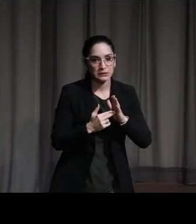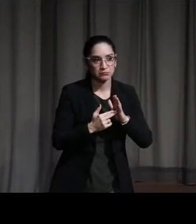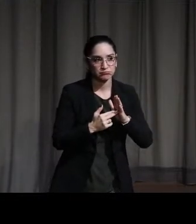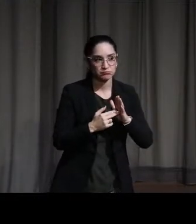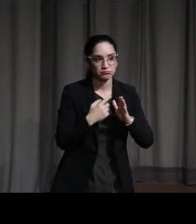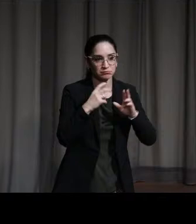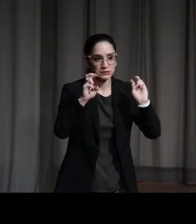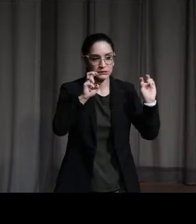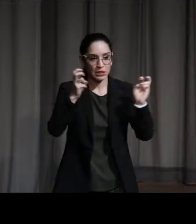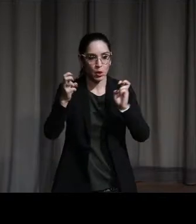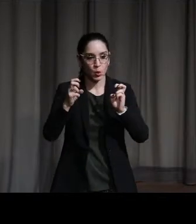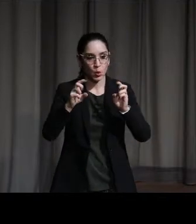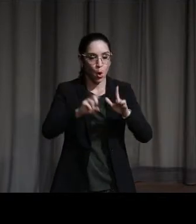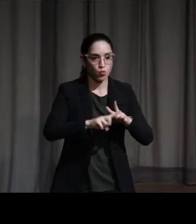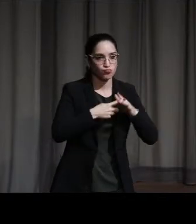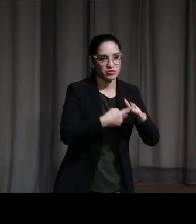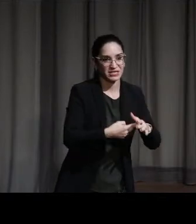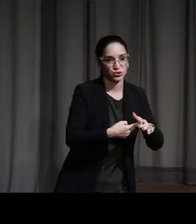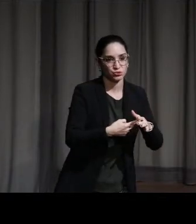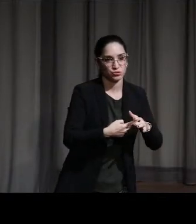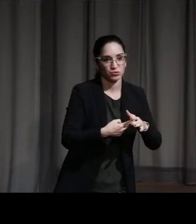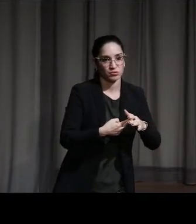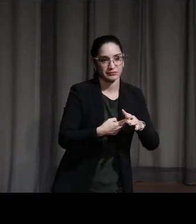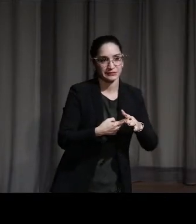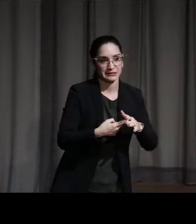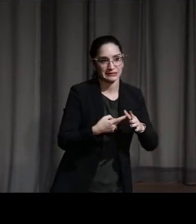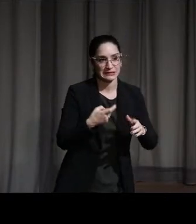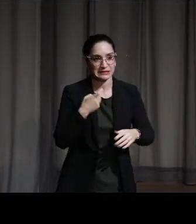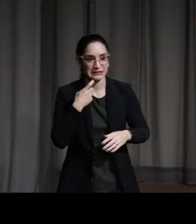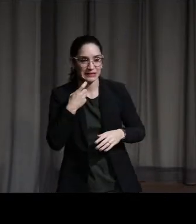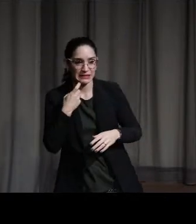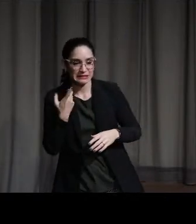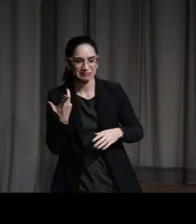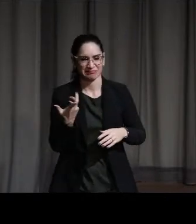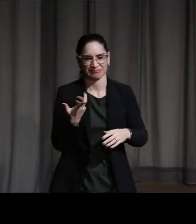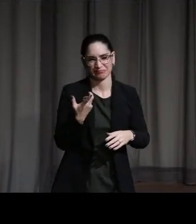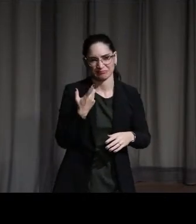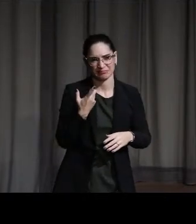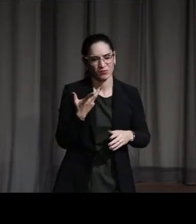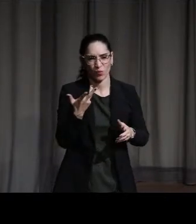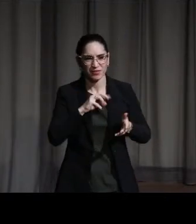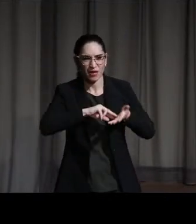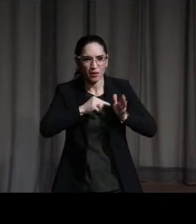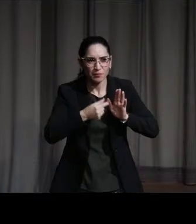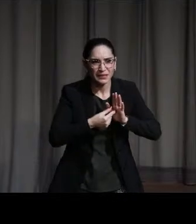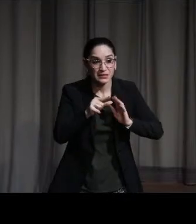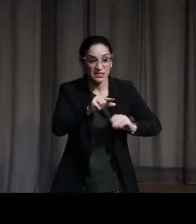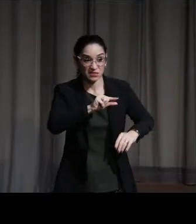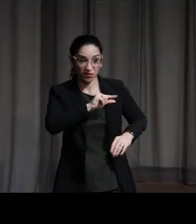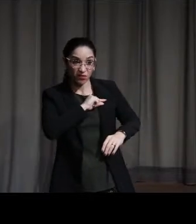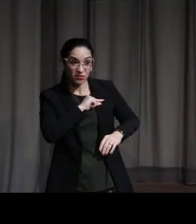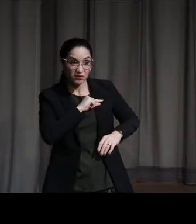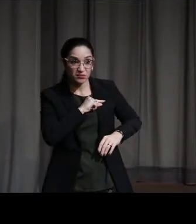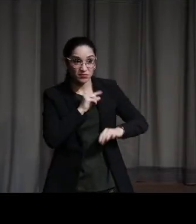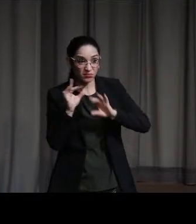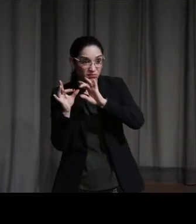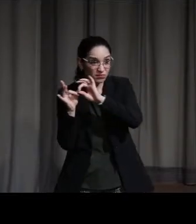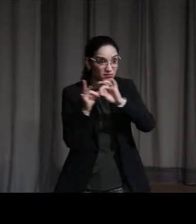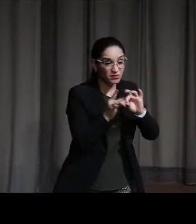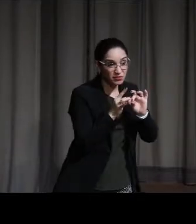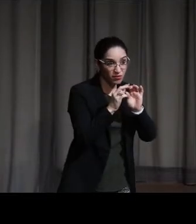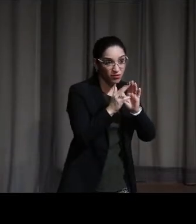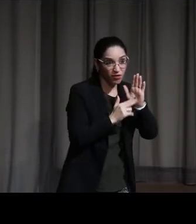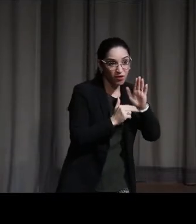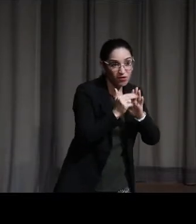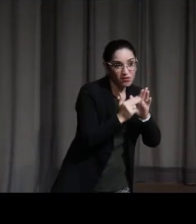Sin, is there a sense of guilt here that he's meant to convey, or is this a subtle reference even to that? I don't know. I think in